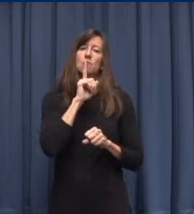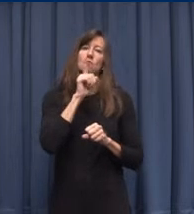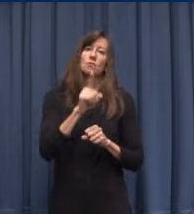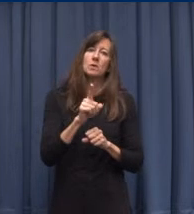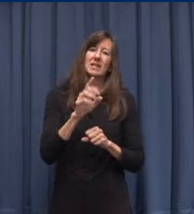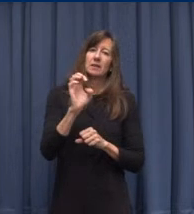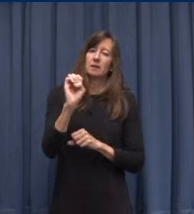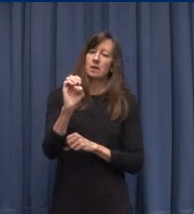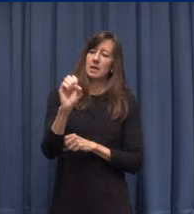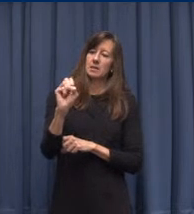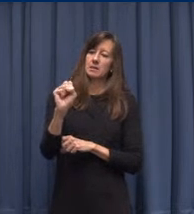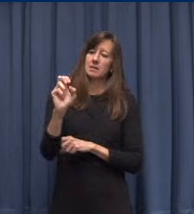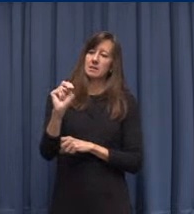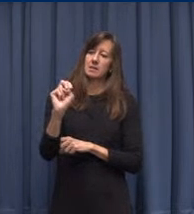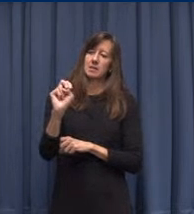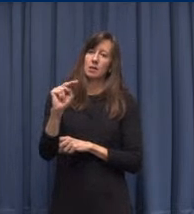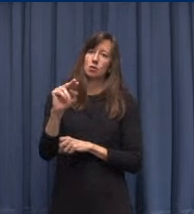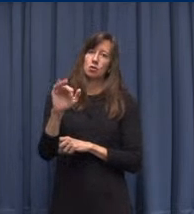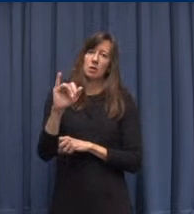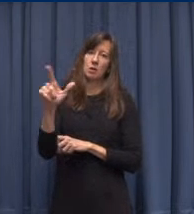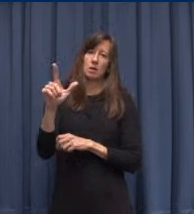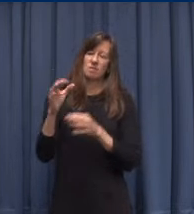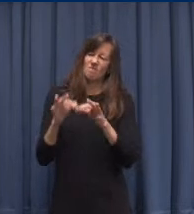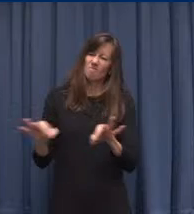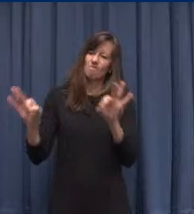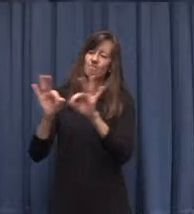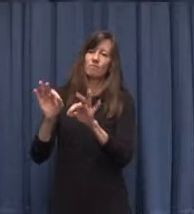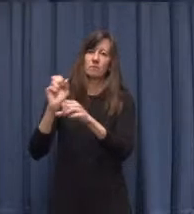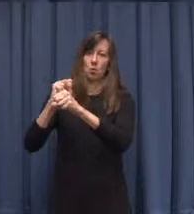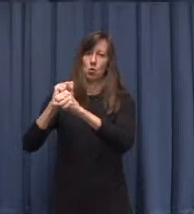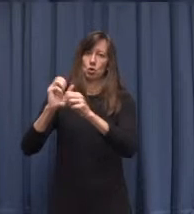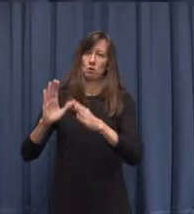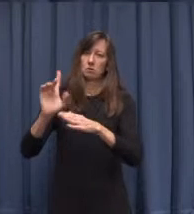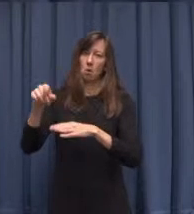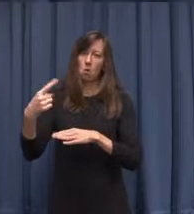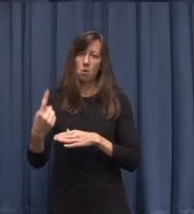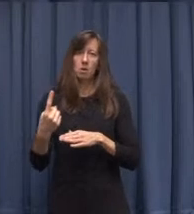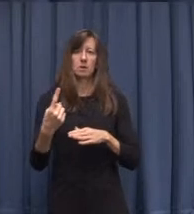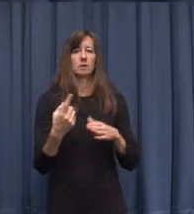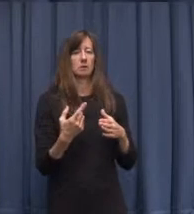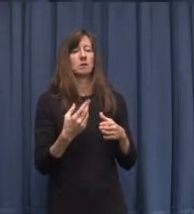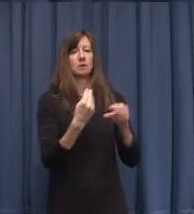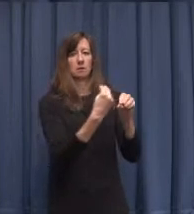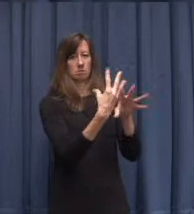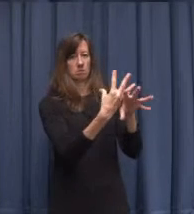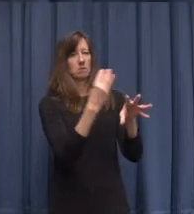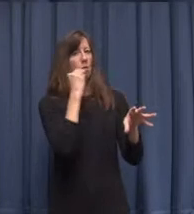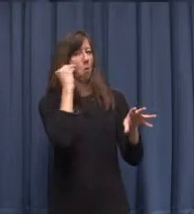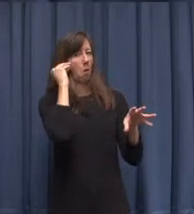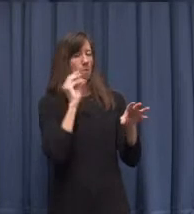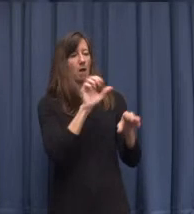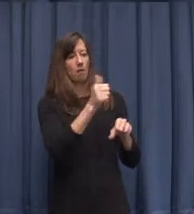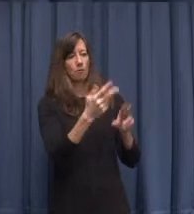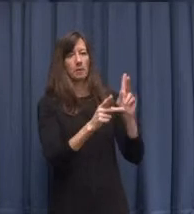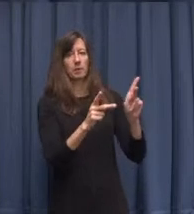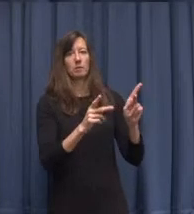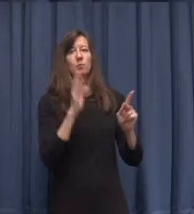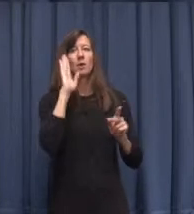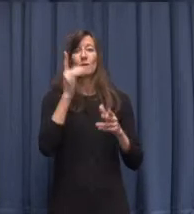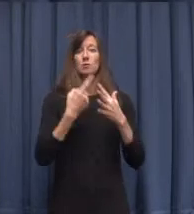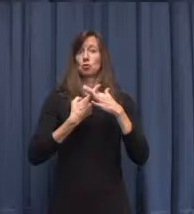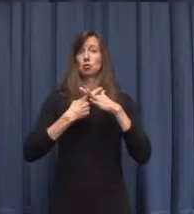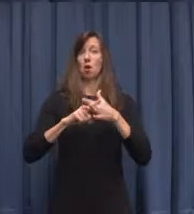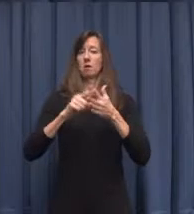small percentage of additional support staff. We are going to hold that position starting next week, Thanksgiving week, and we're